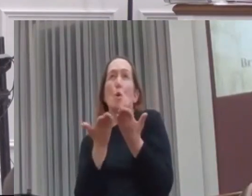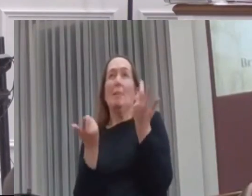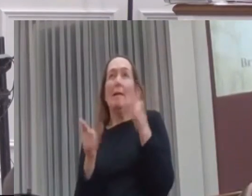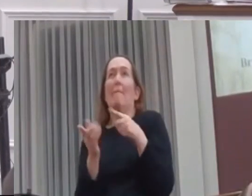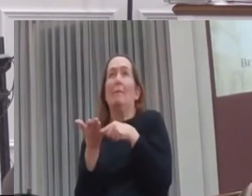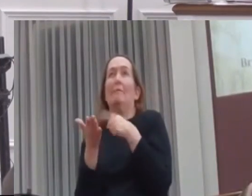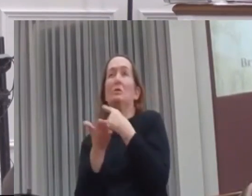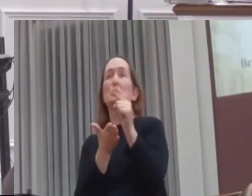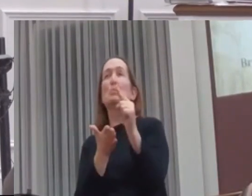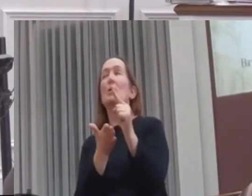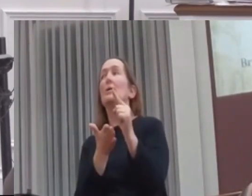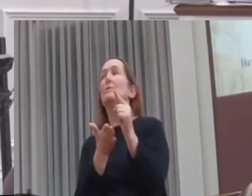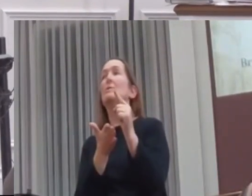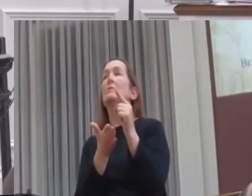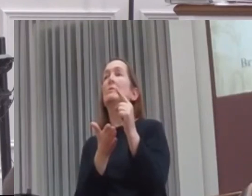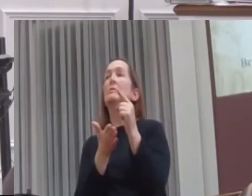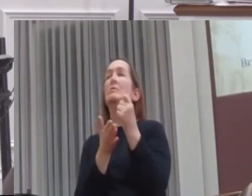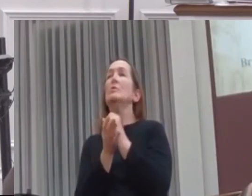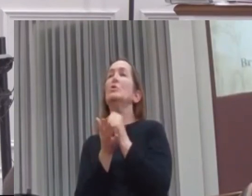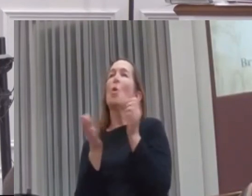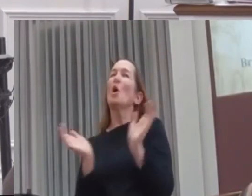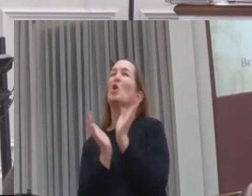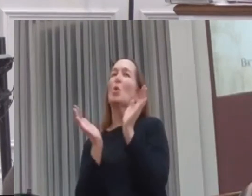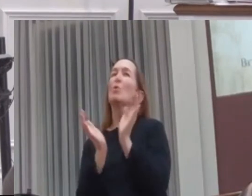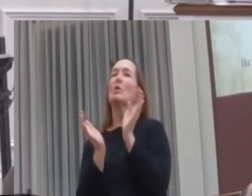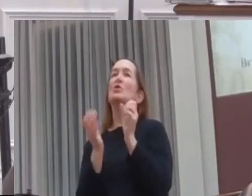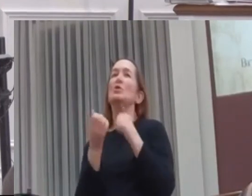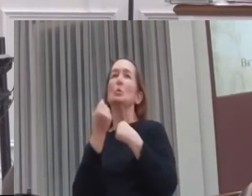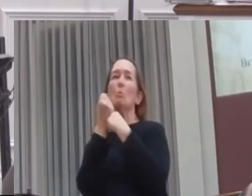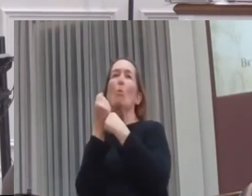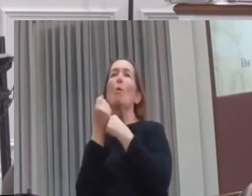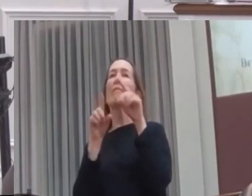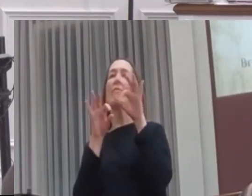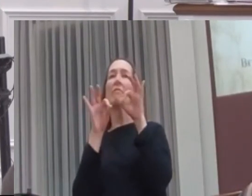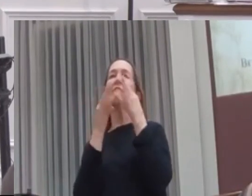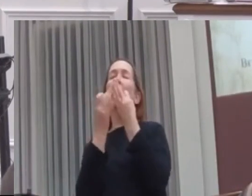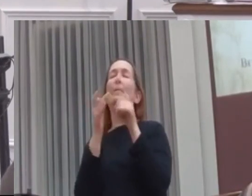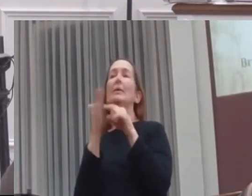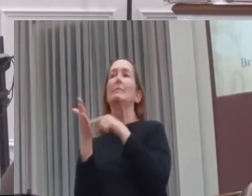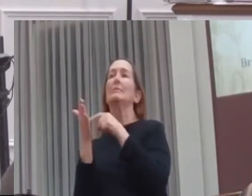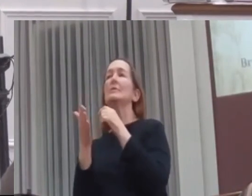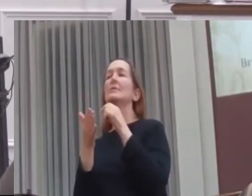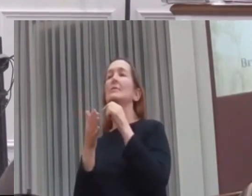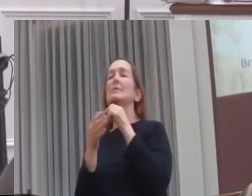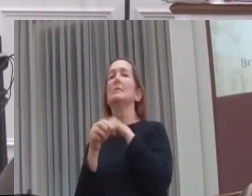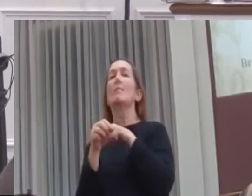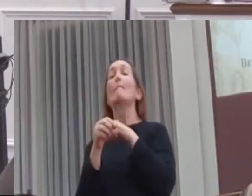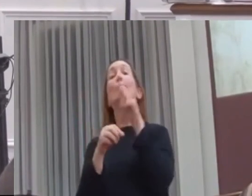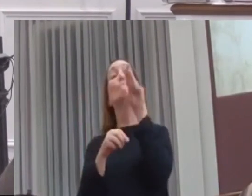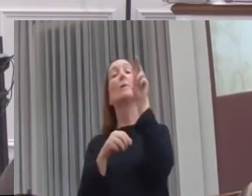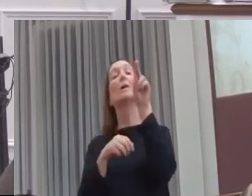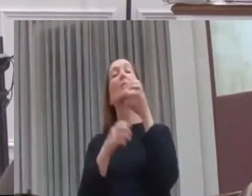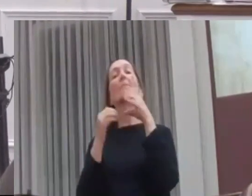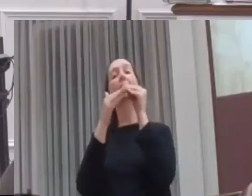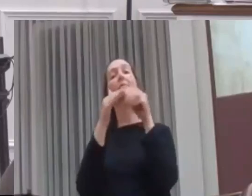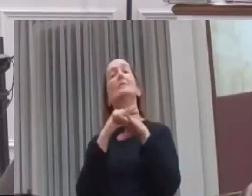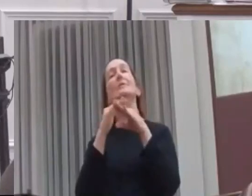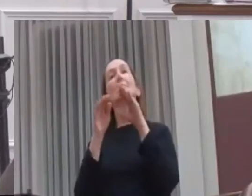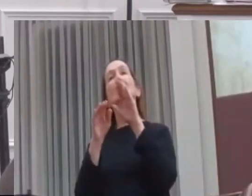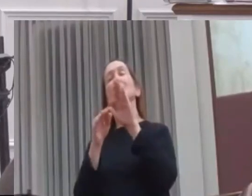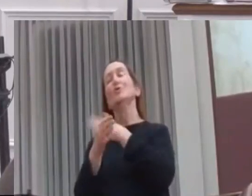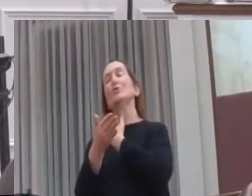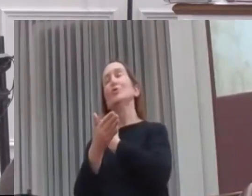for announcements. The service will be probably coming up this week. And so we'll want to be an encouragement and a support to the family in that time as